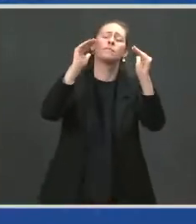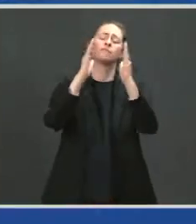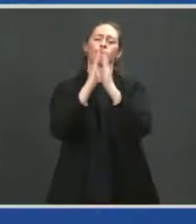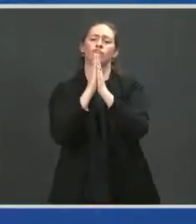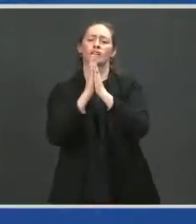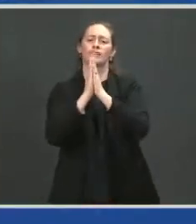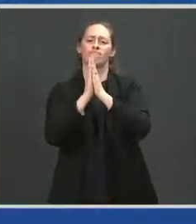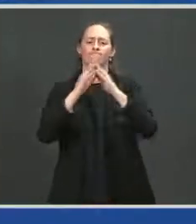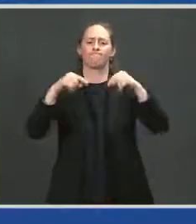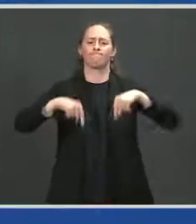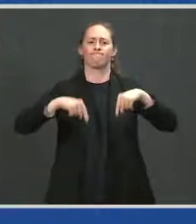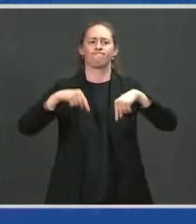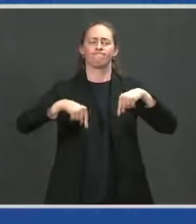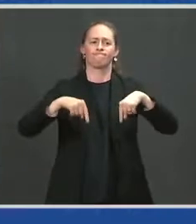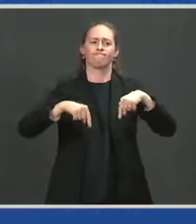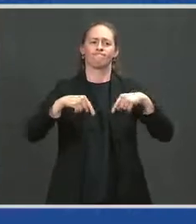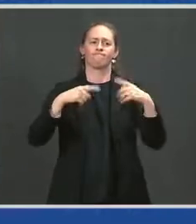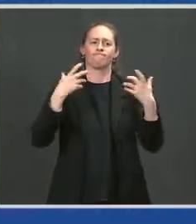that we live up to the legacy.